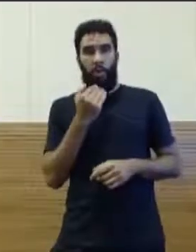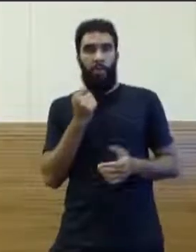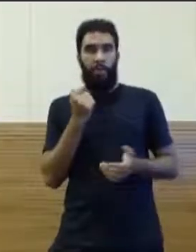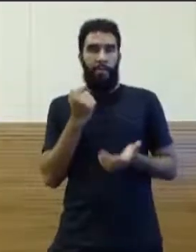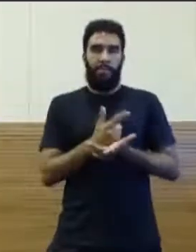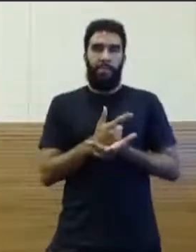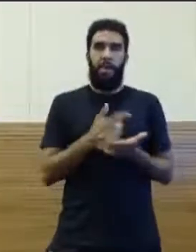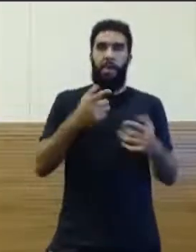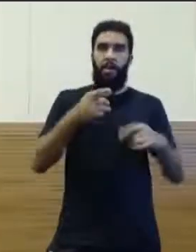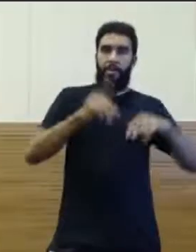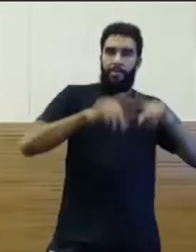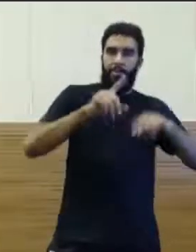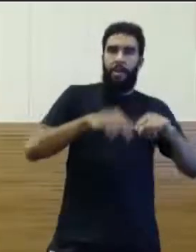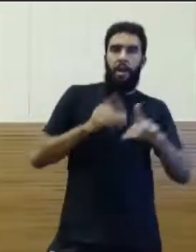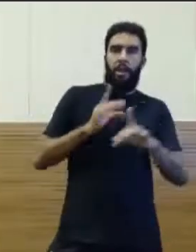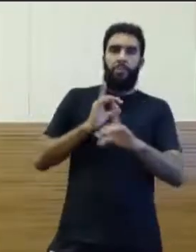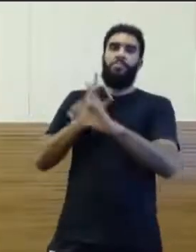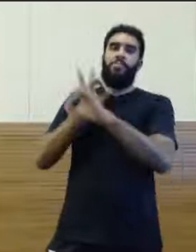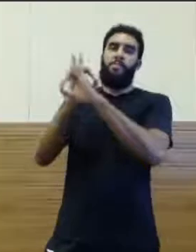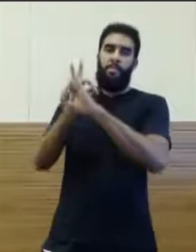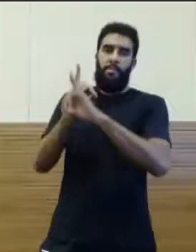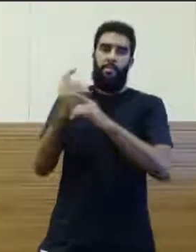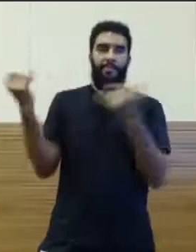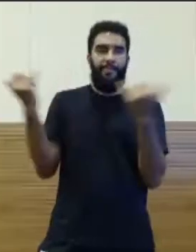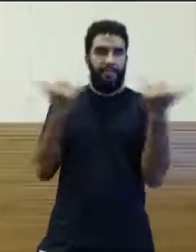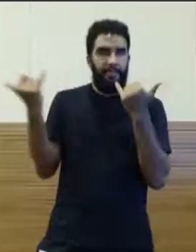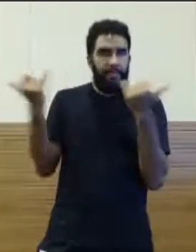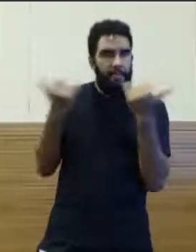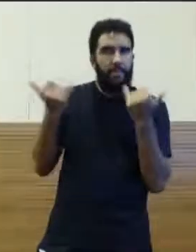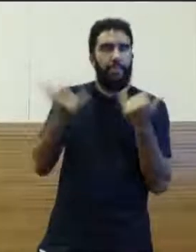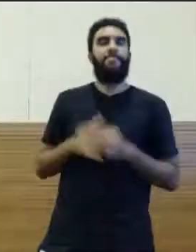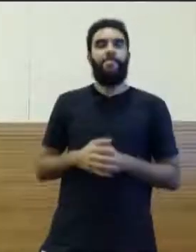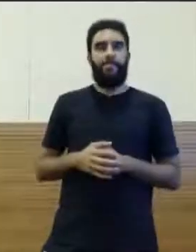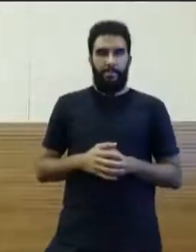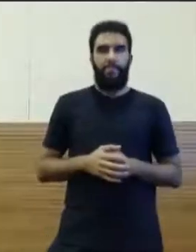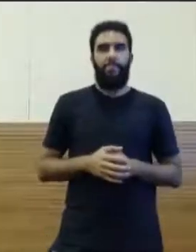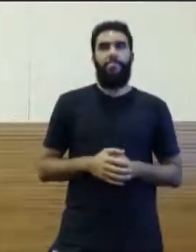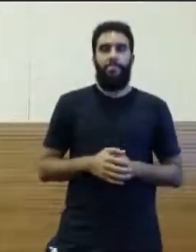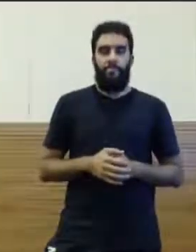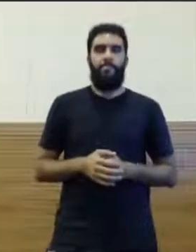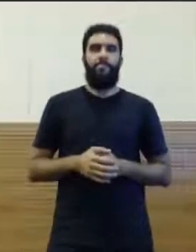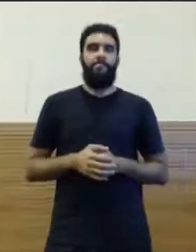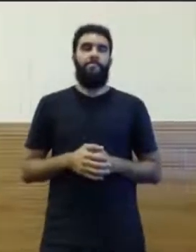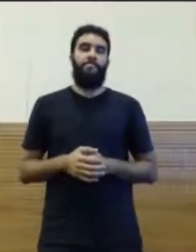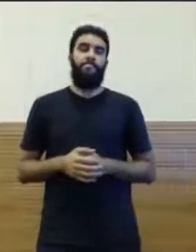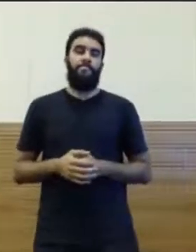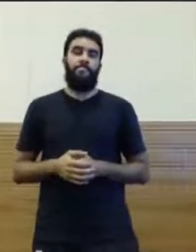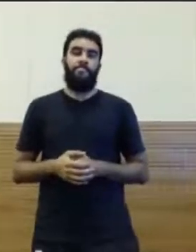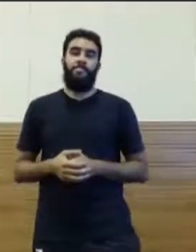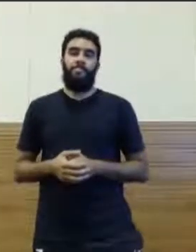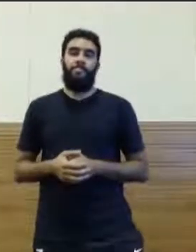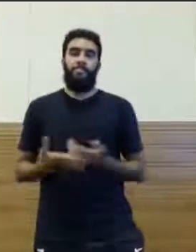that when they consumed and buying products in the supermarket, they would find these messages